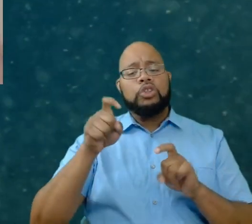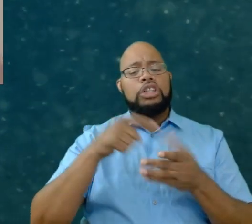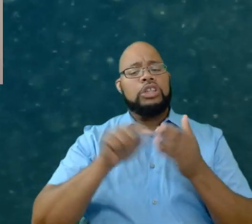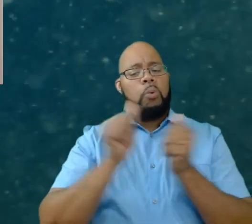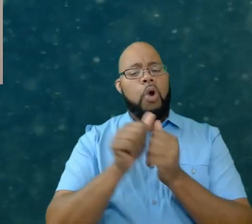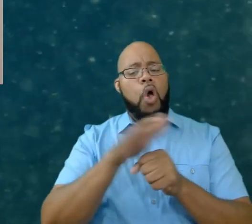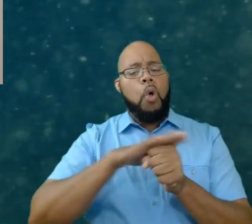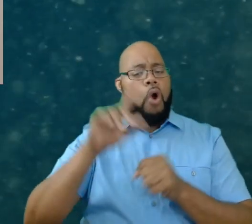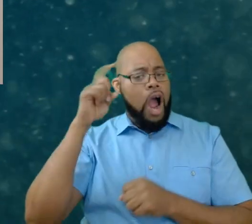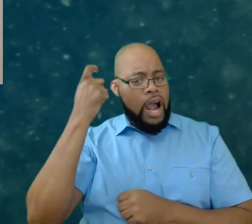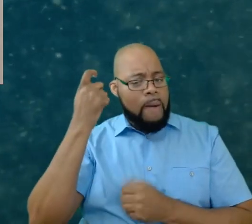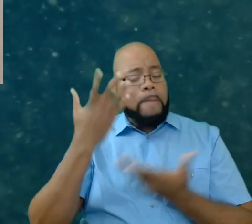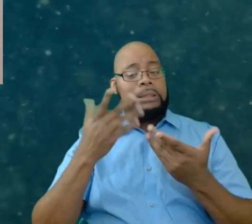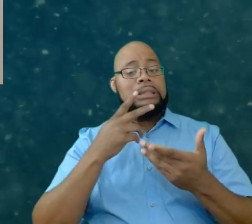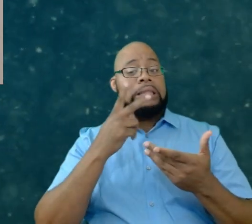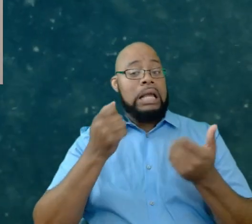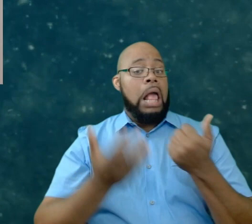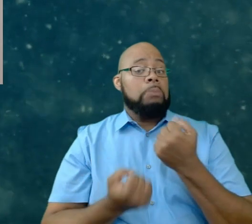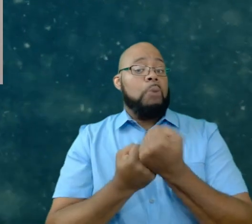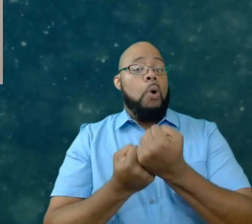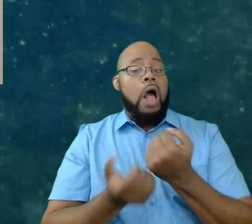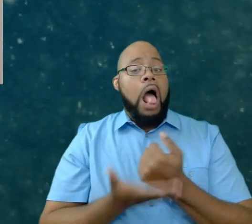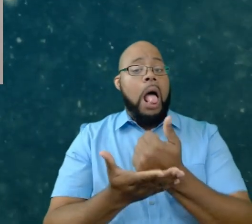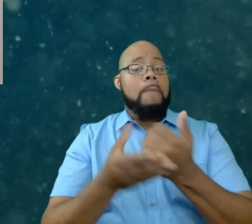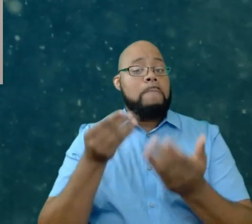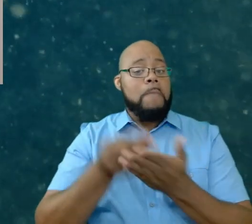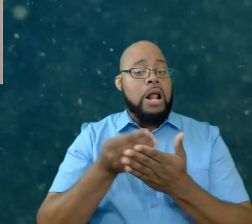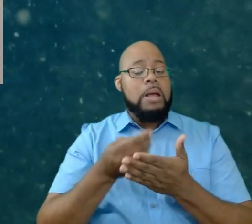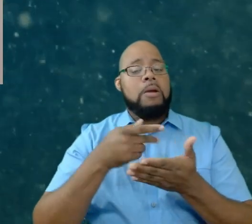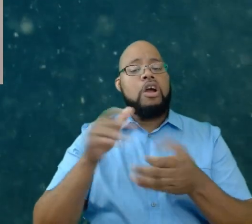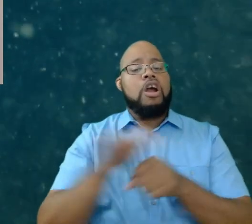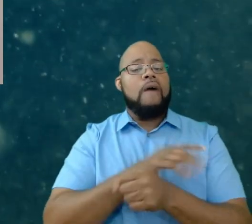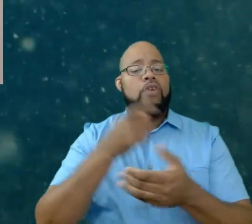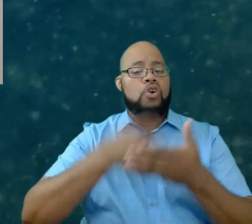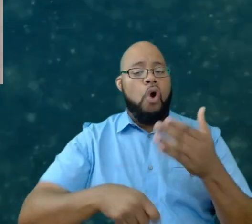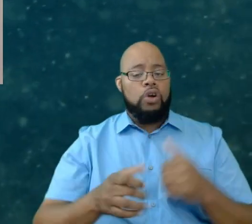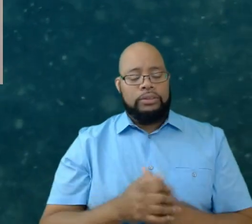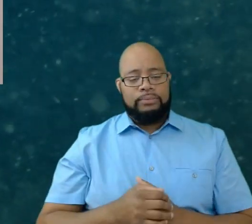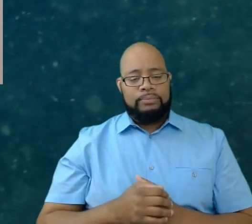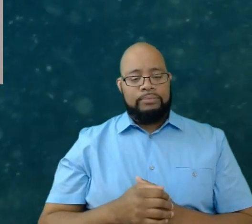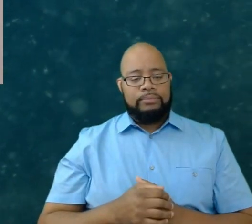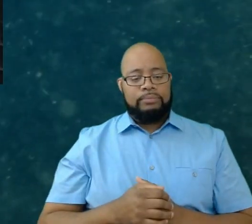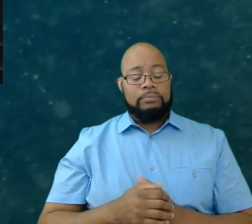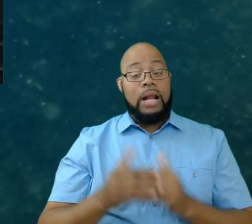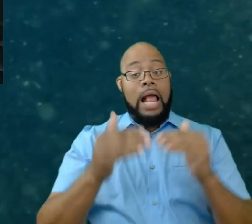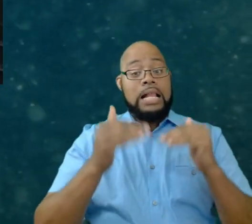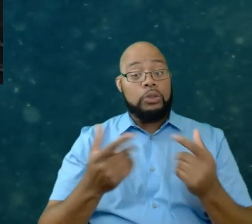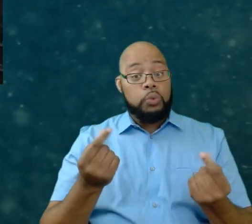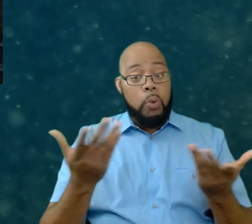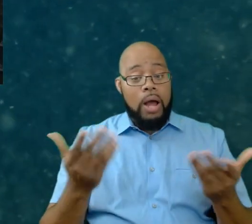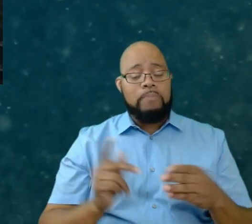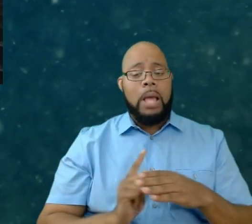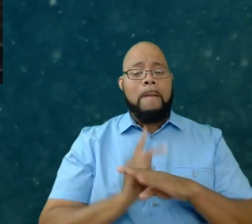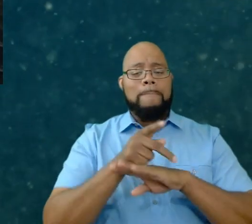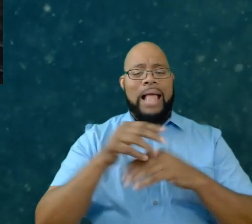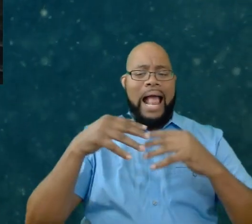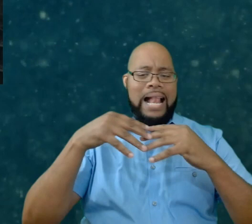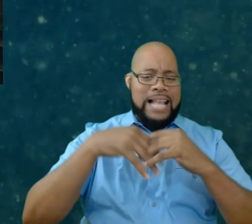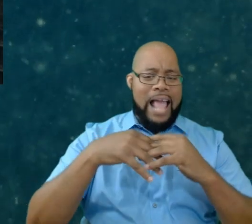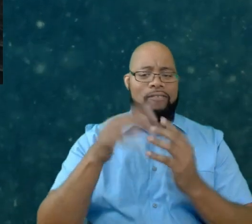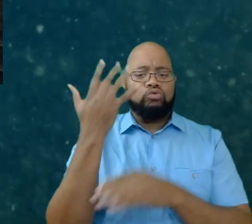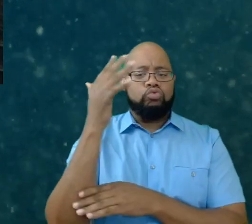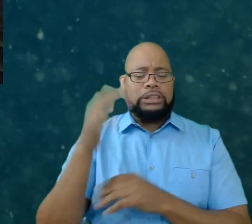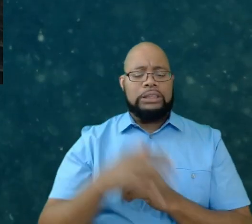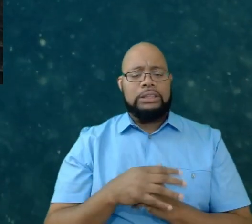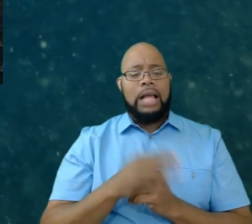area, but you should check with your local government to see if there are any grant programs that can help you cover the cost. Next, plant